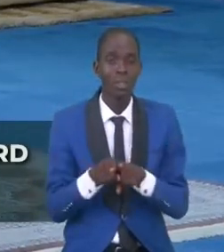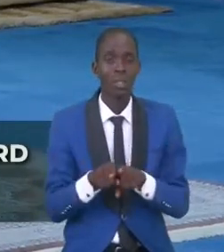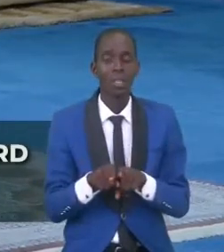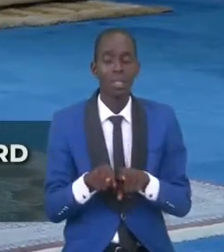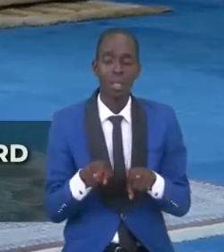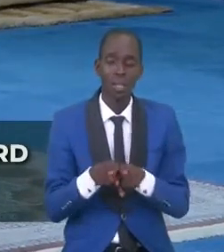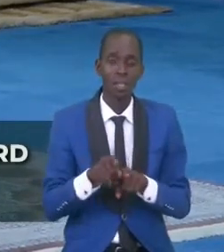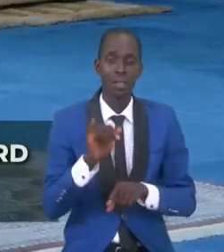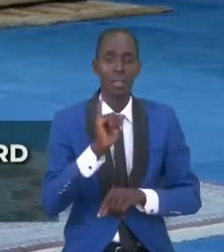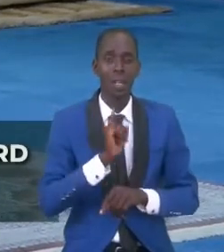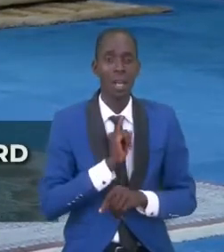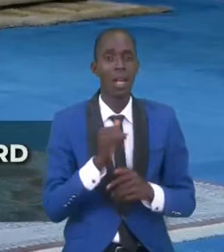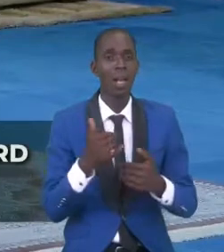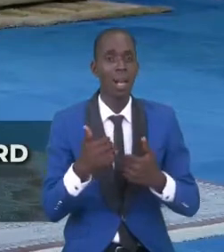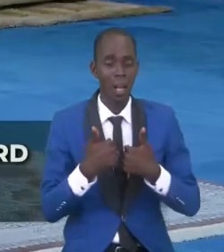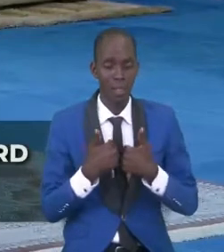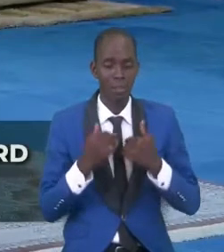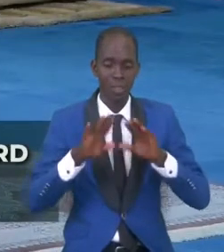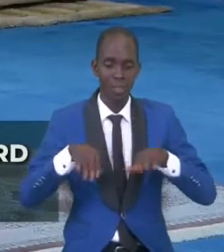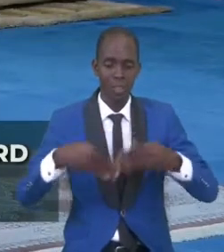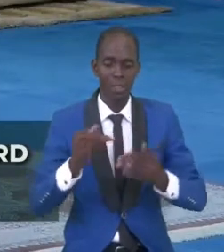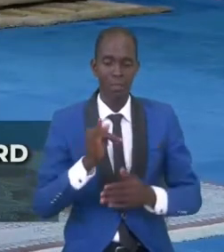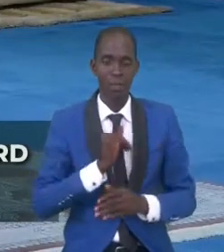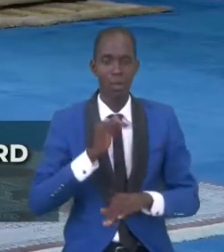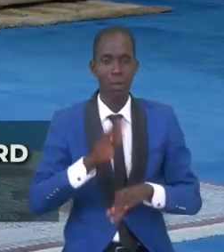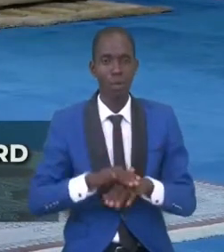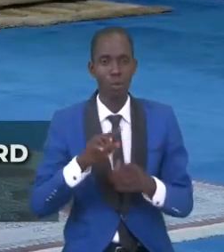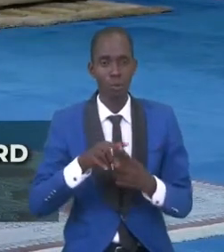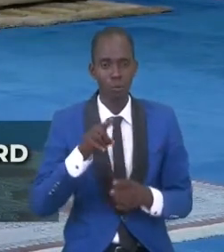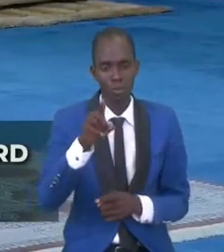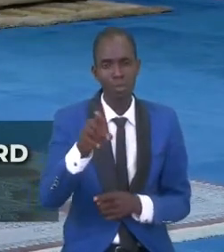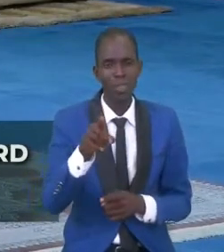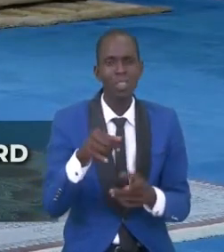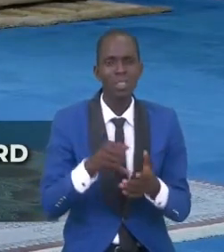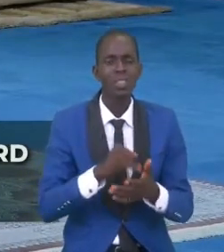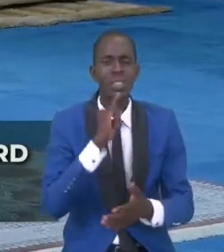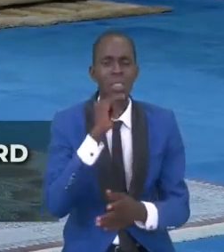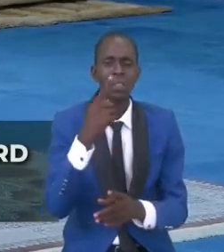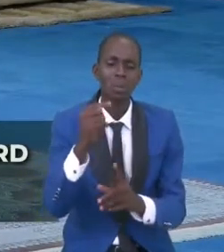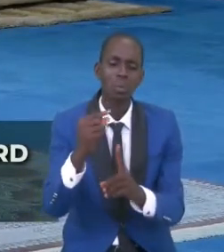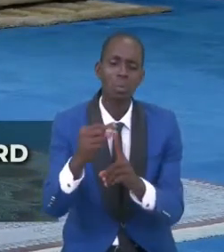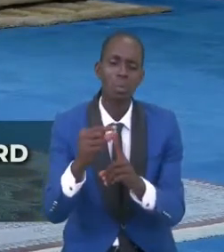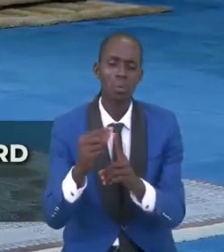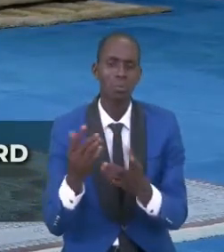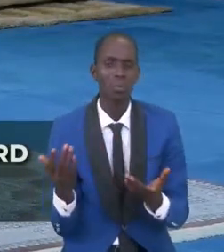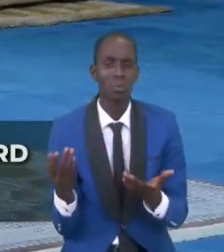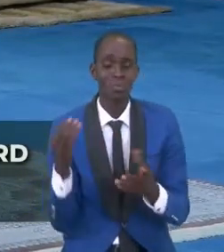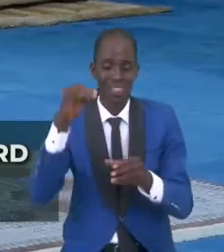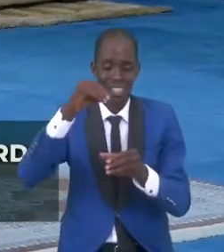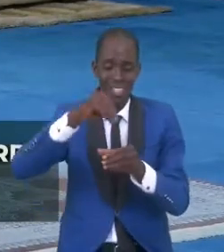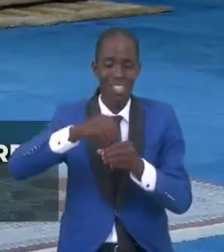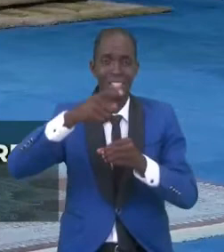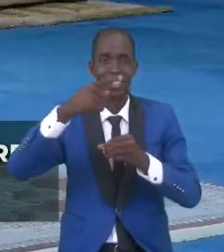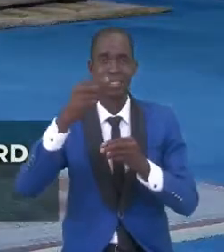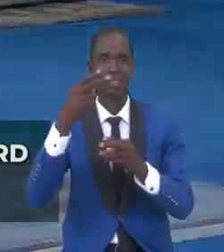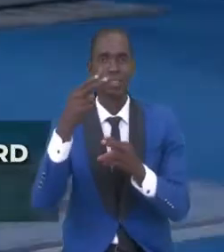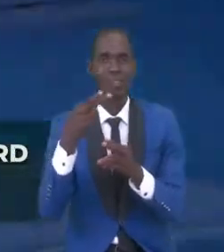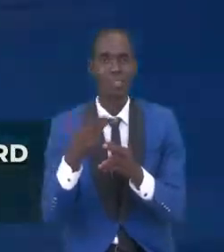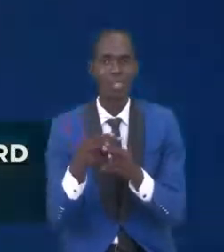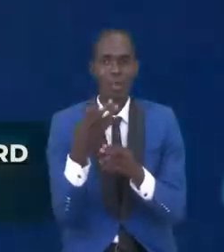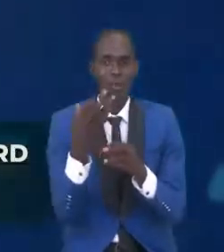I have, give I unto thee. It's the word. In the name